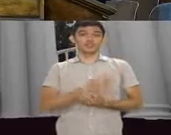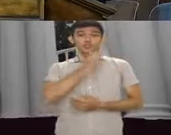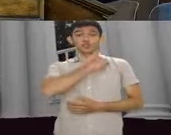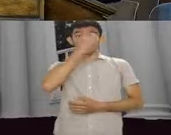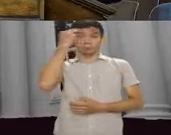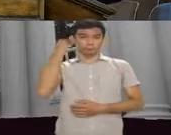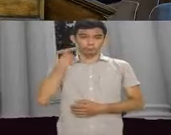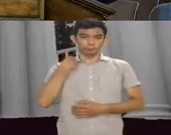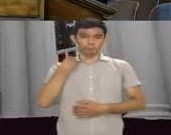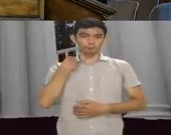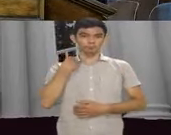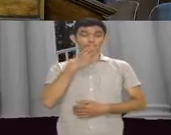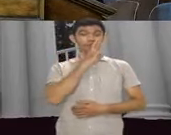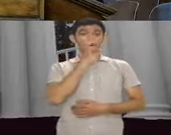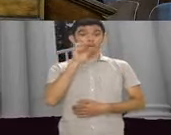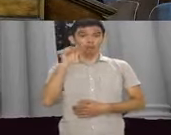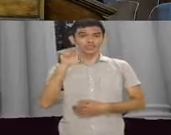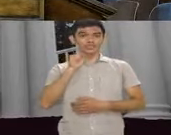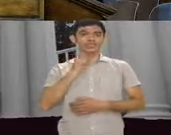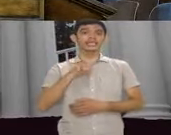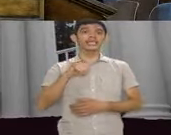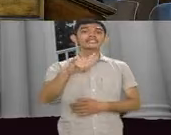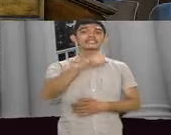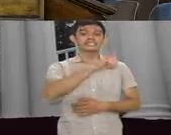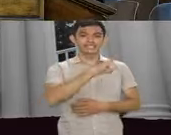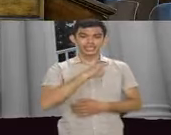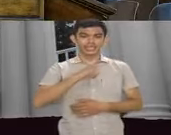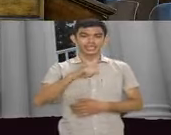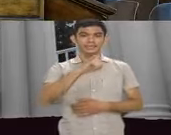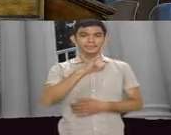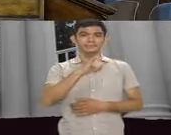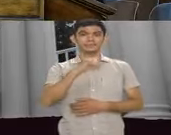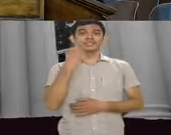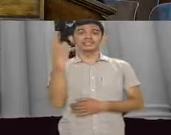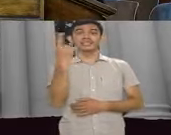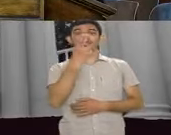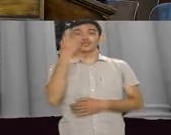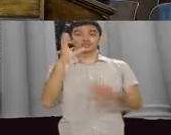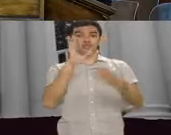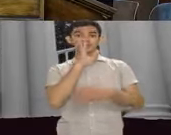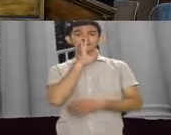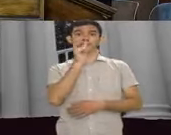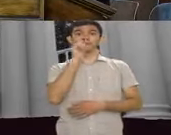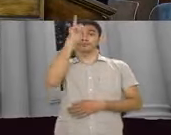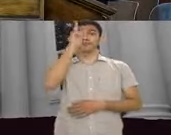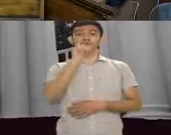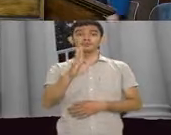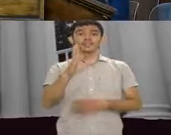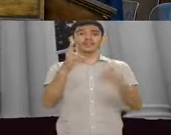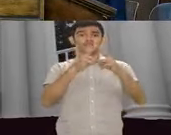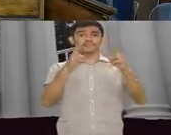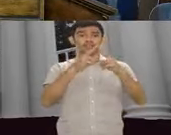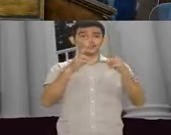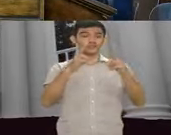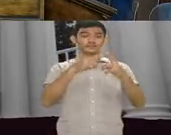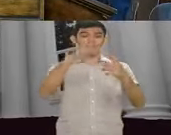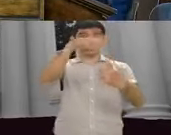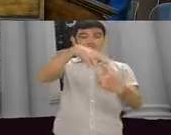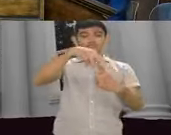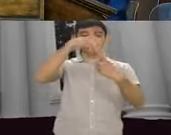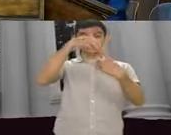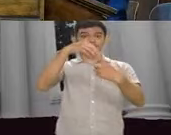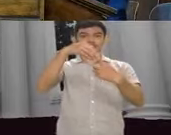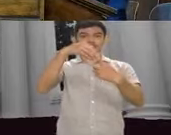So si Mary was just like you and I, nga gigamit siya sa Ginoo, but in a very special way.